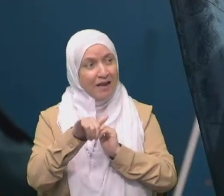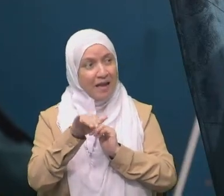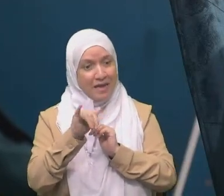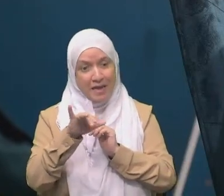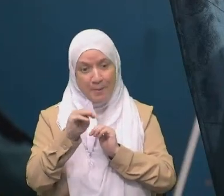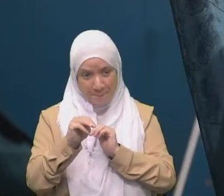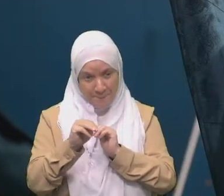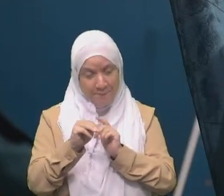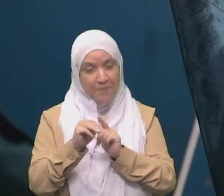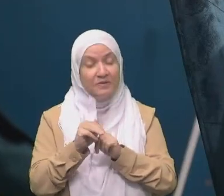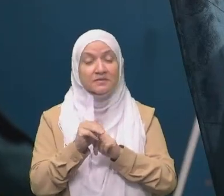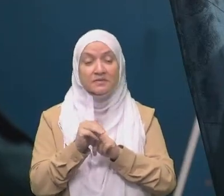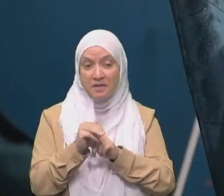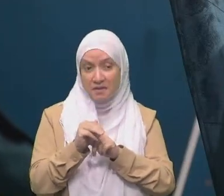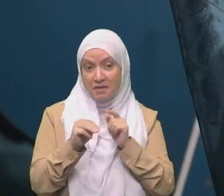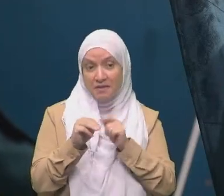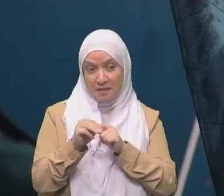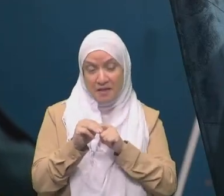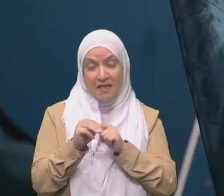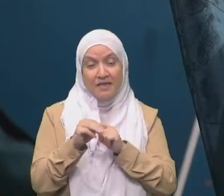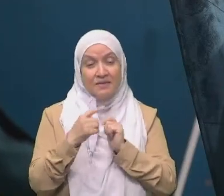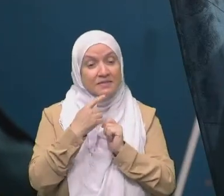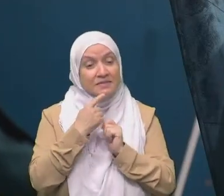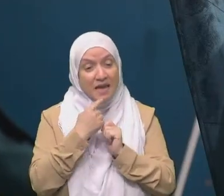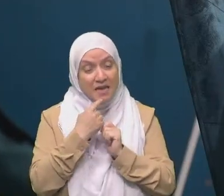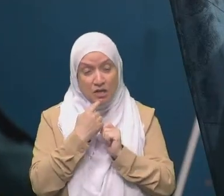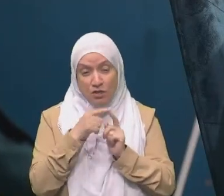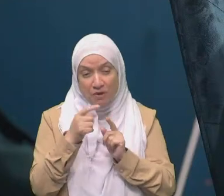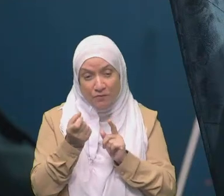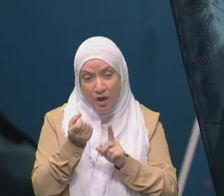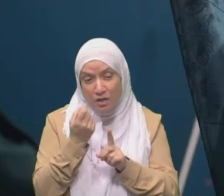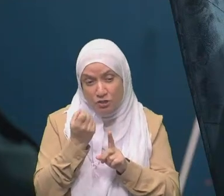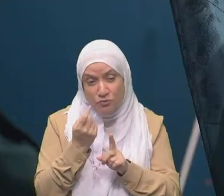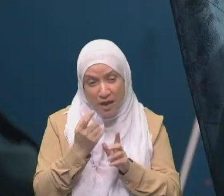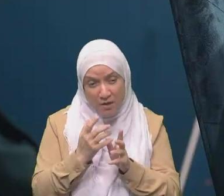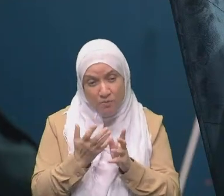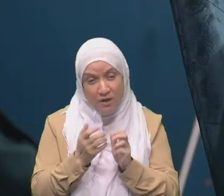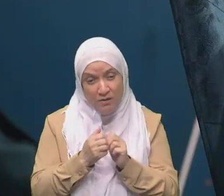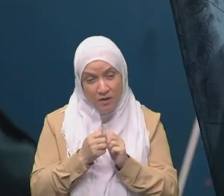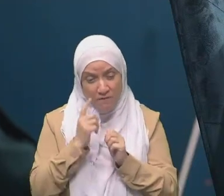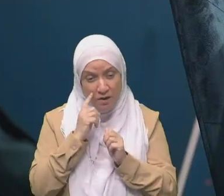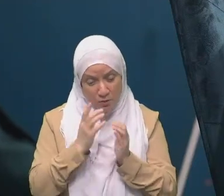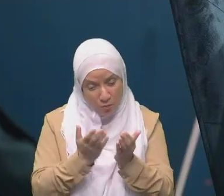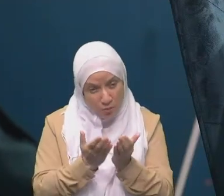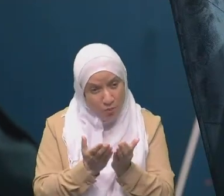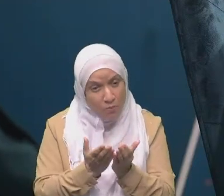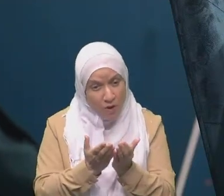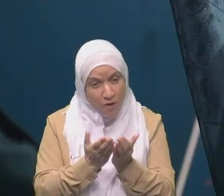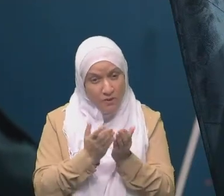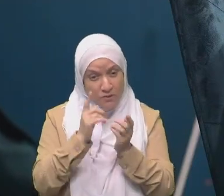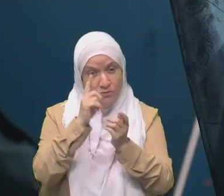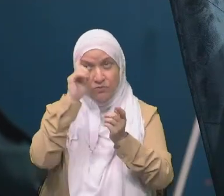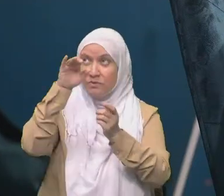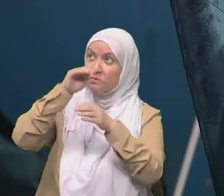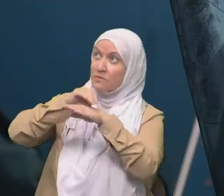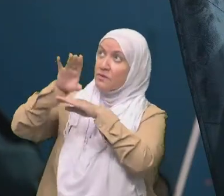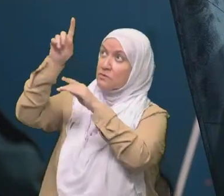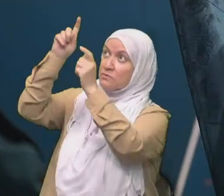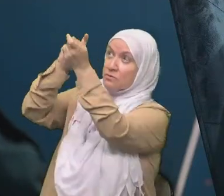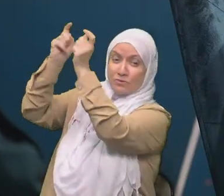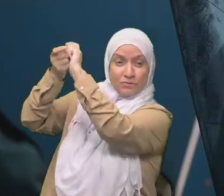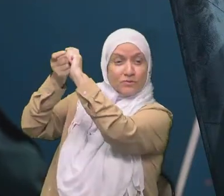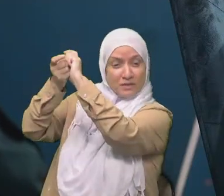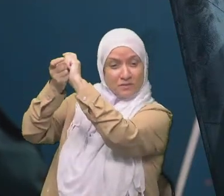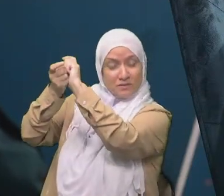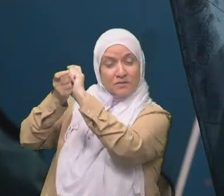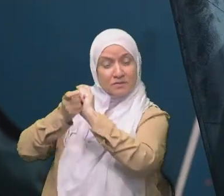for qadr to be changed by that dua, you need to bring with the dua another qadr. So al-qadr will